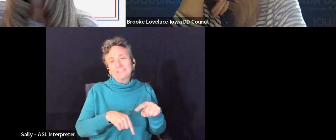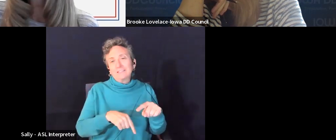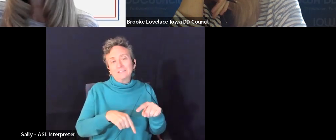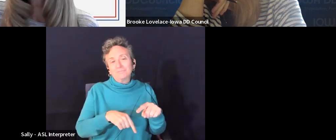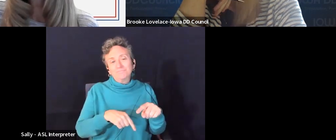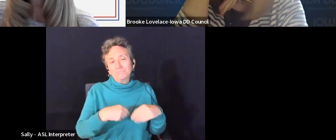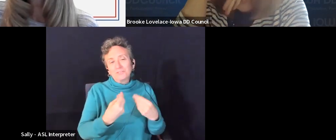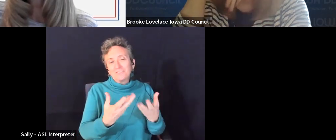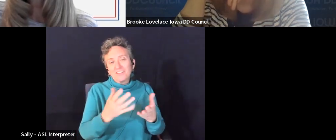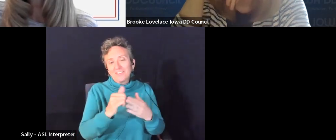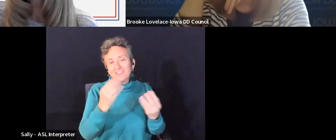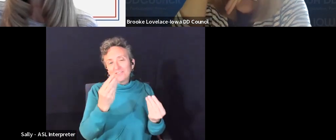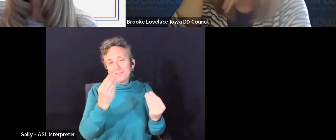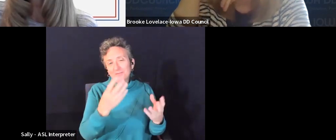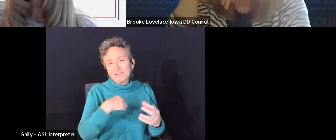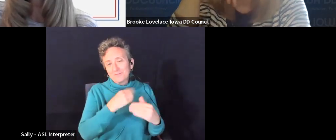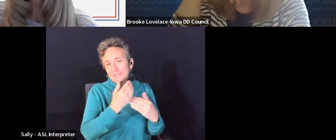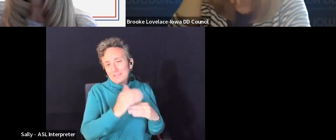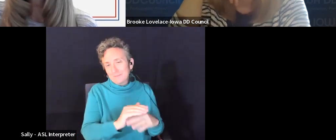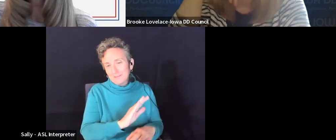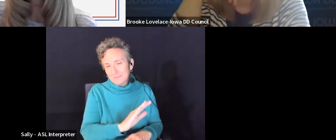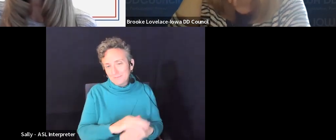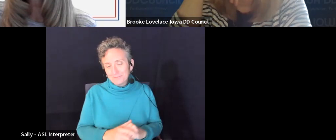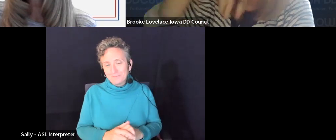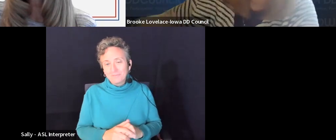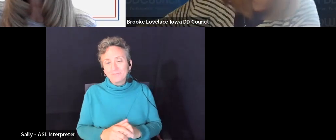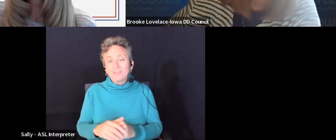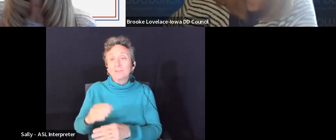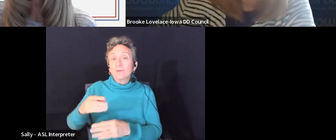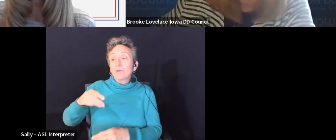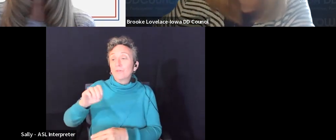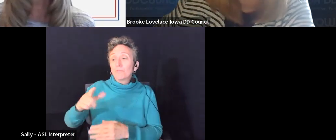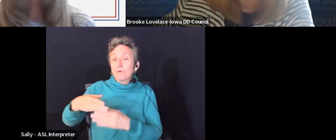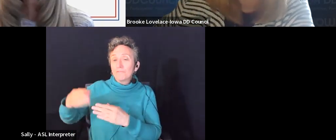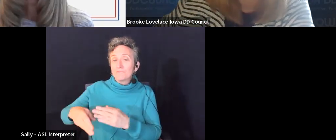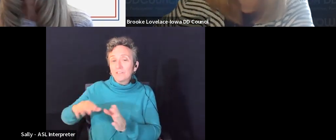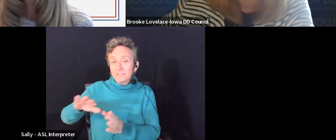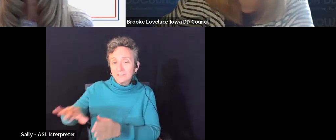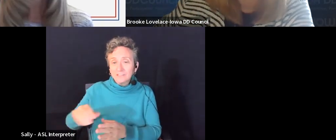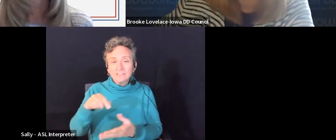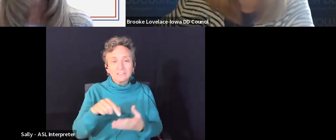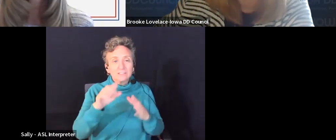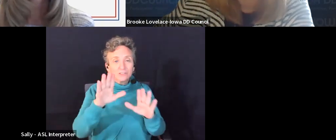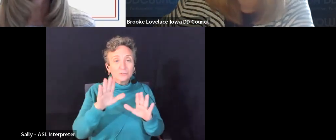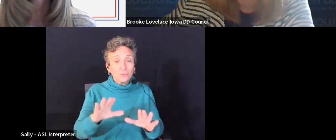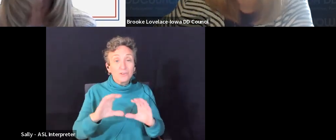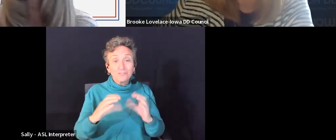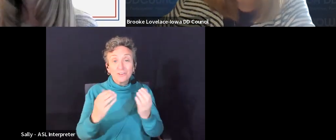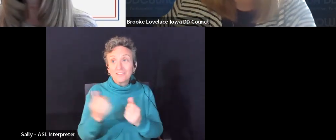All right, I'm going to go ahead and end that poll. And I'm going to say this is a great